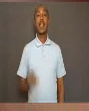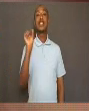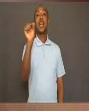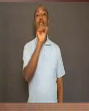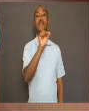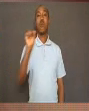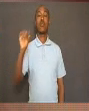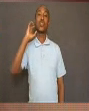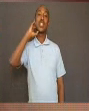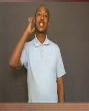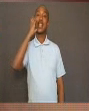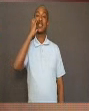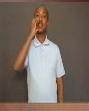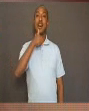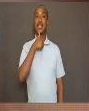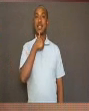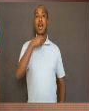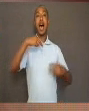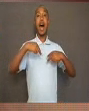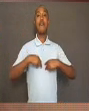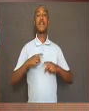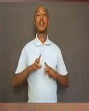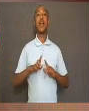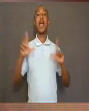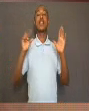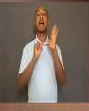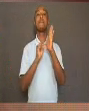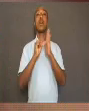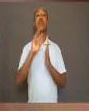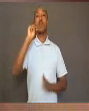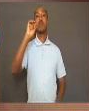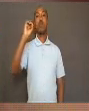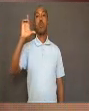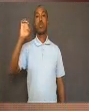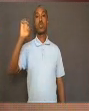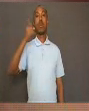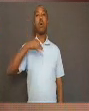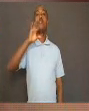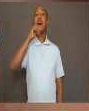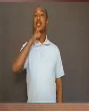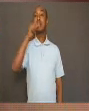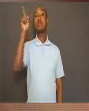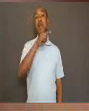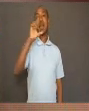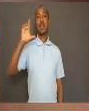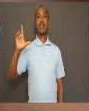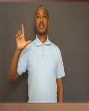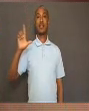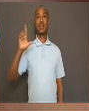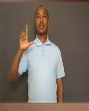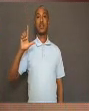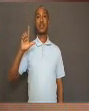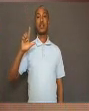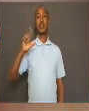Therefore, concentrated acids have a greater number of moles of acid per liter than